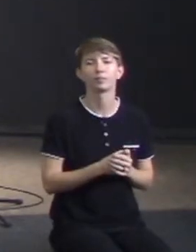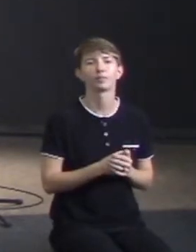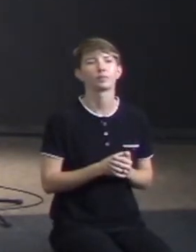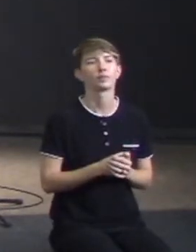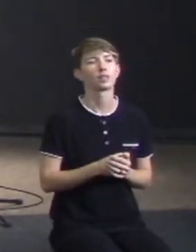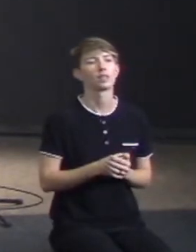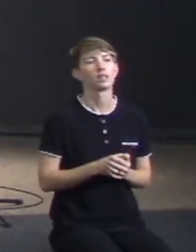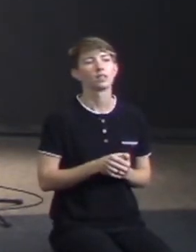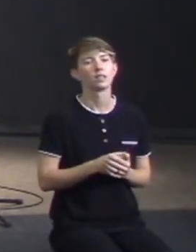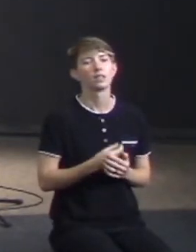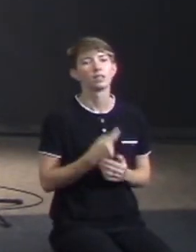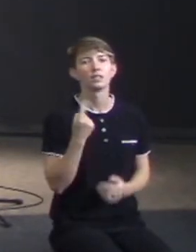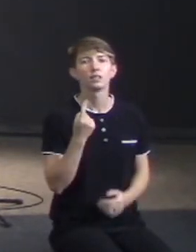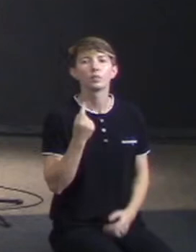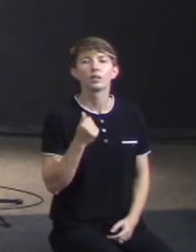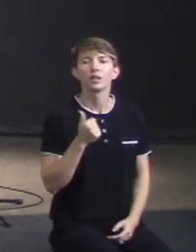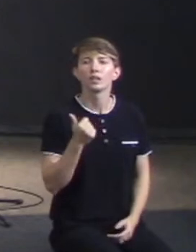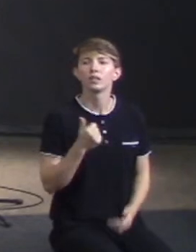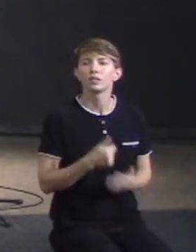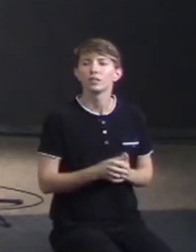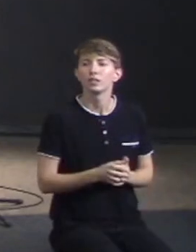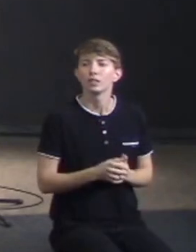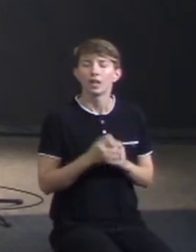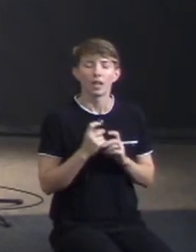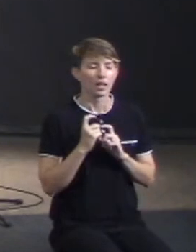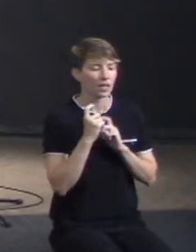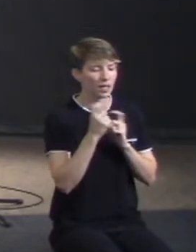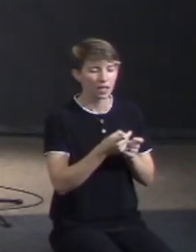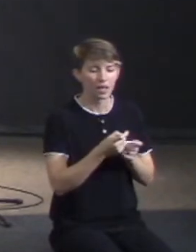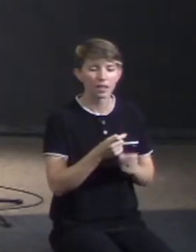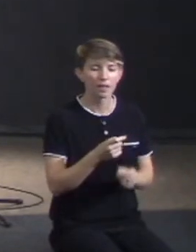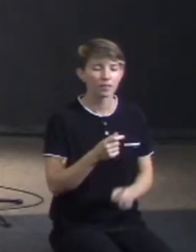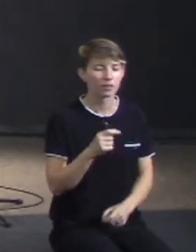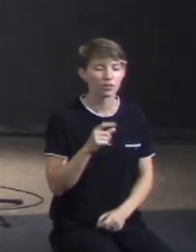just gave $200 again.